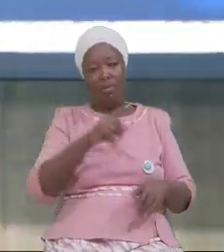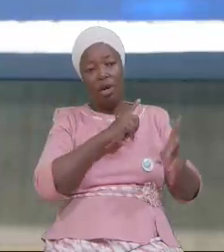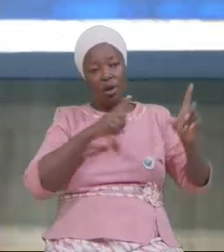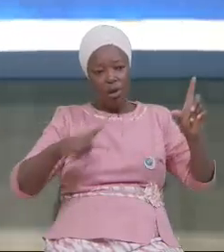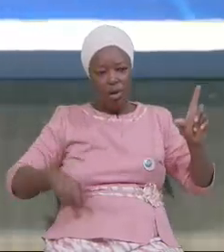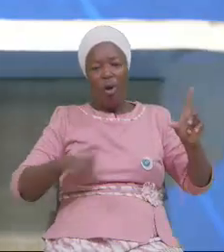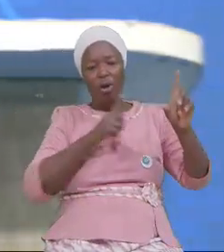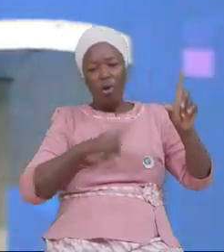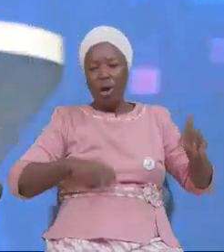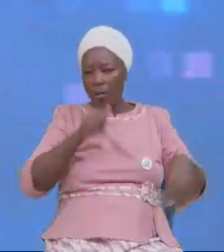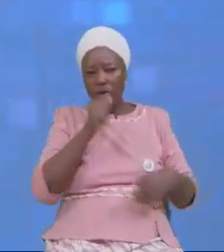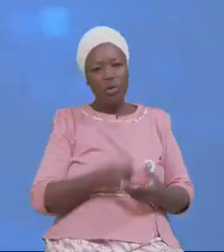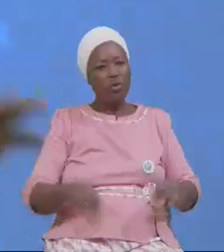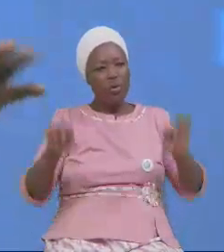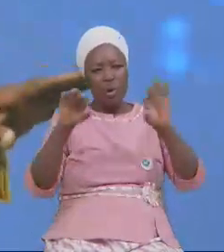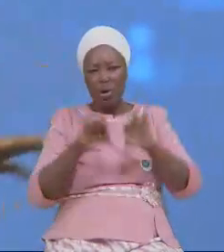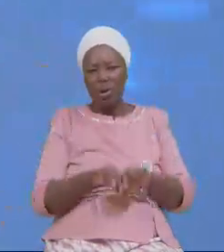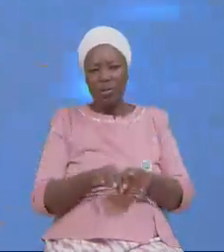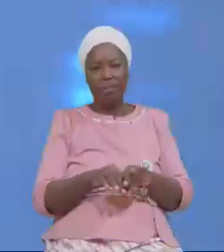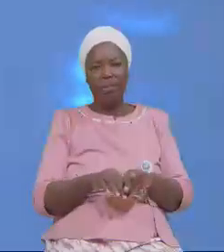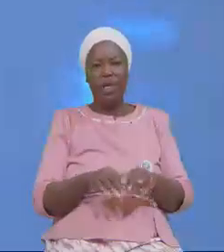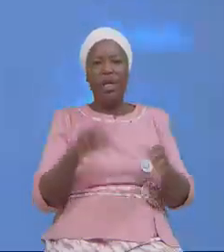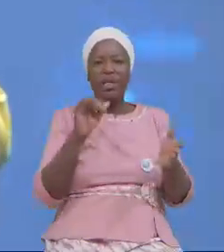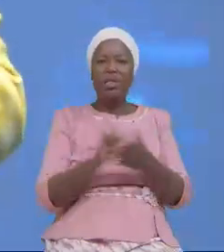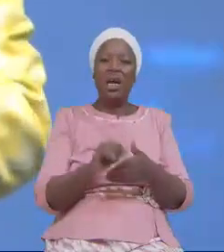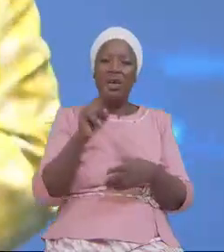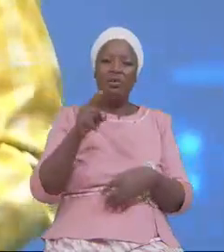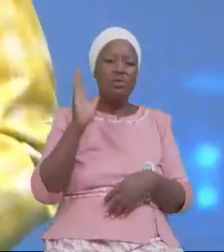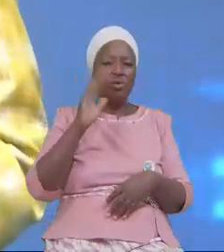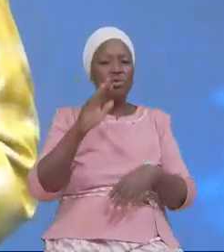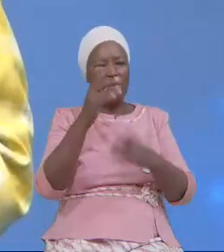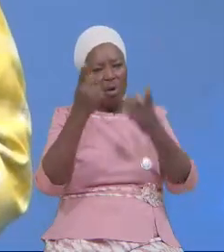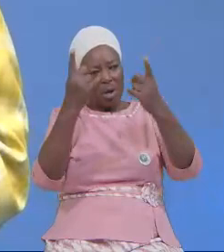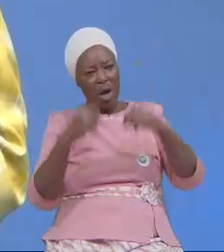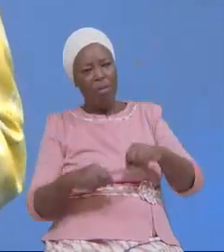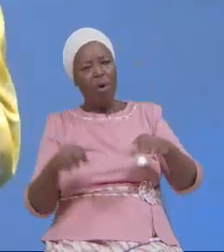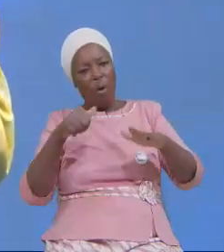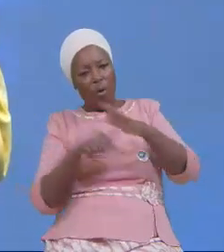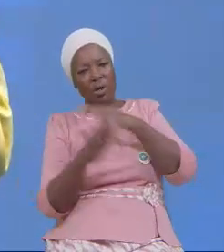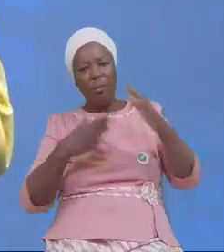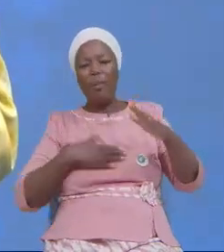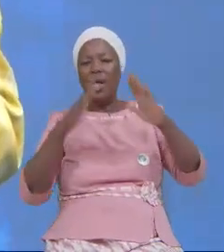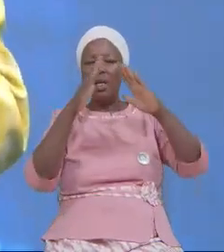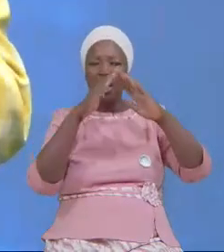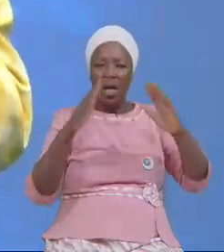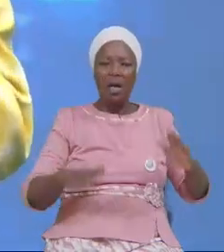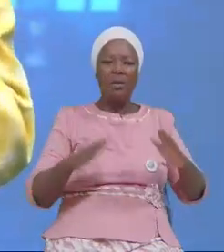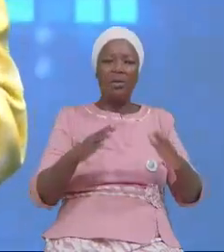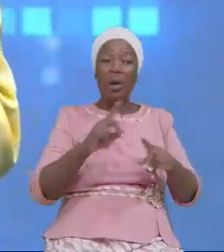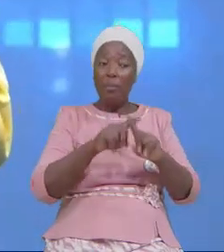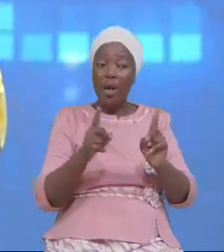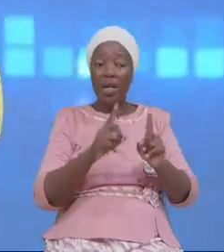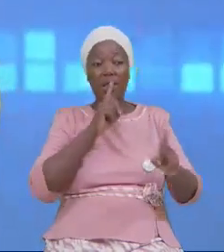worthy that thou shouldest come under my roof, but